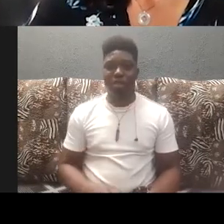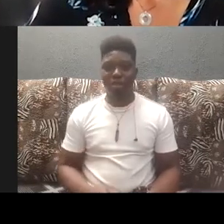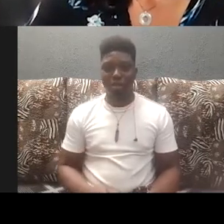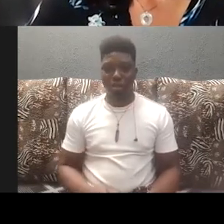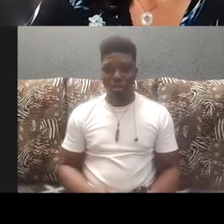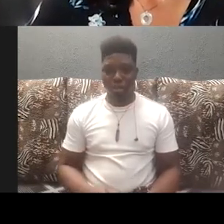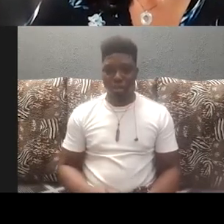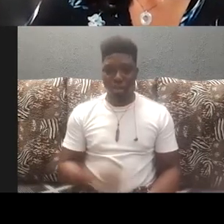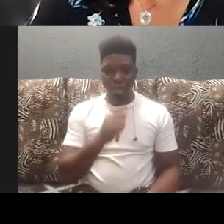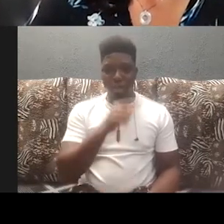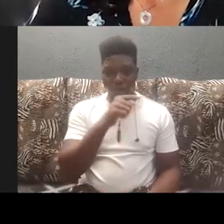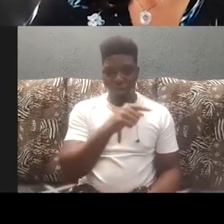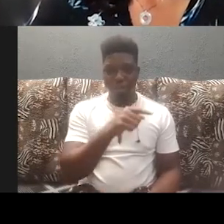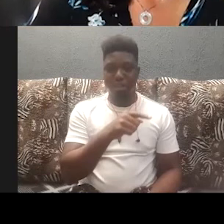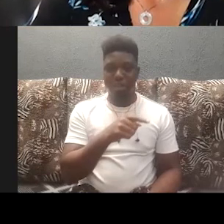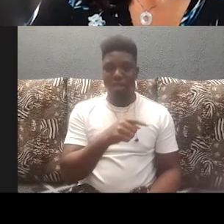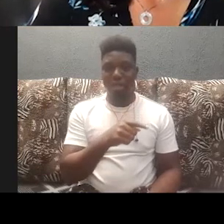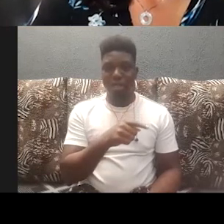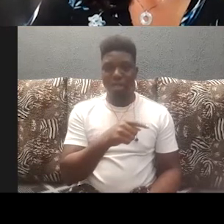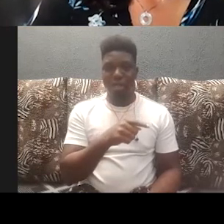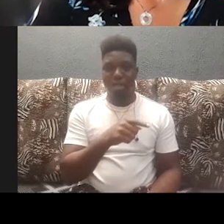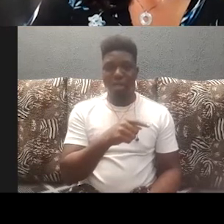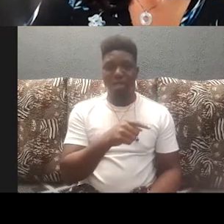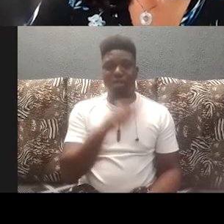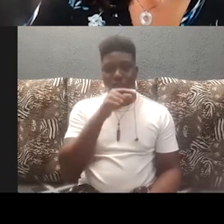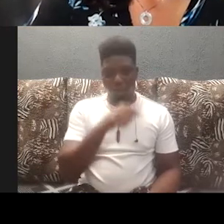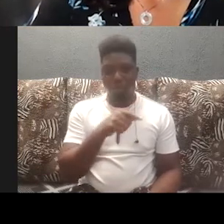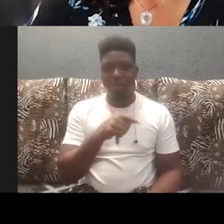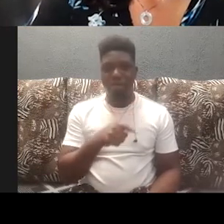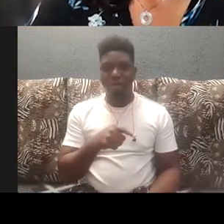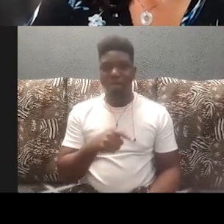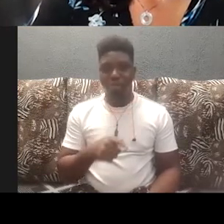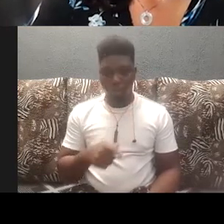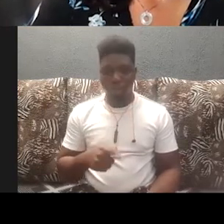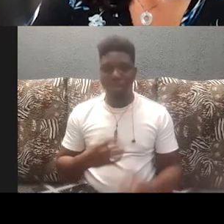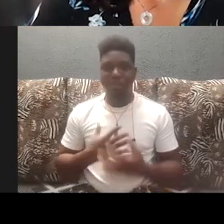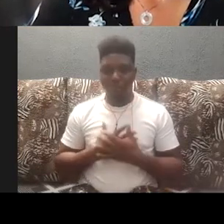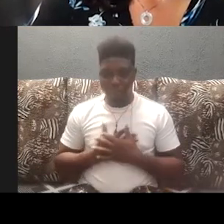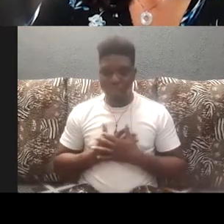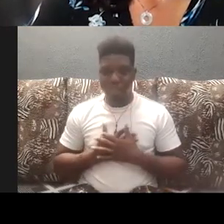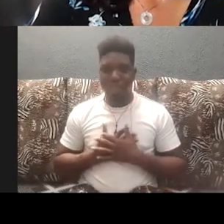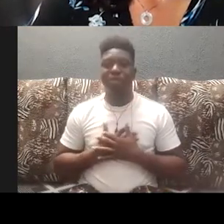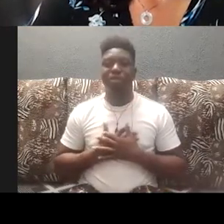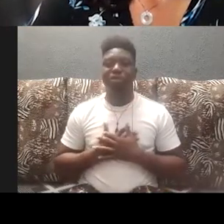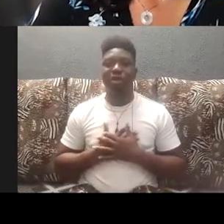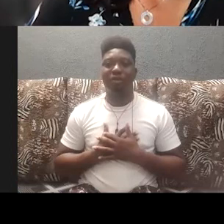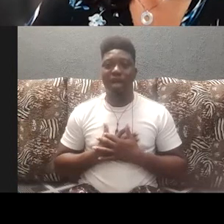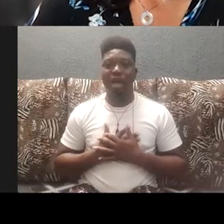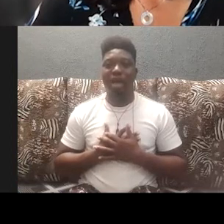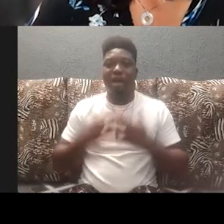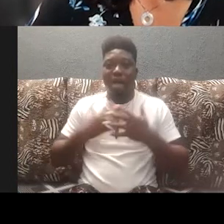disability? He or she is not the cause of the disability, but is a fate that he or she needs